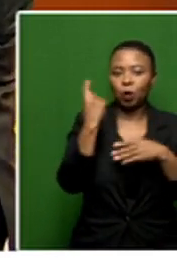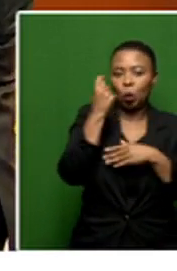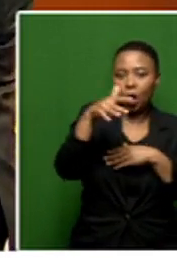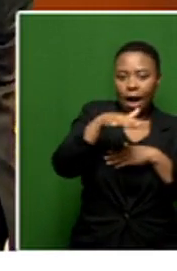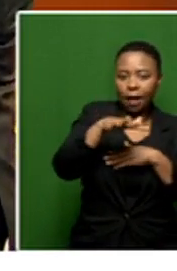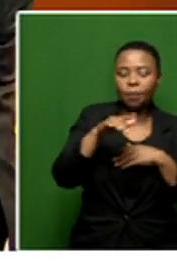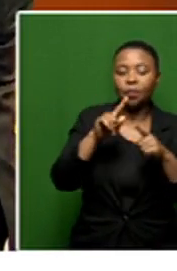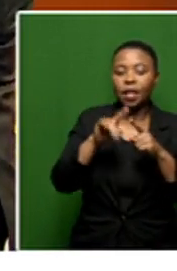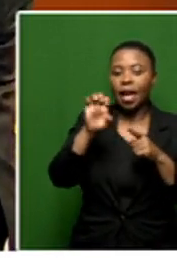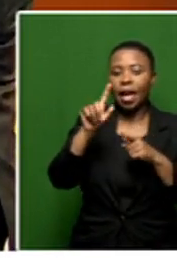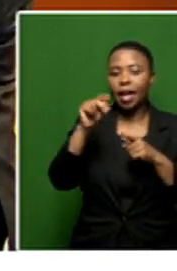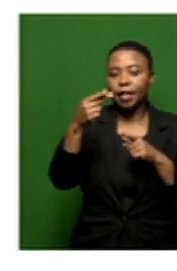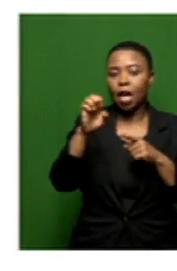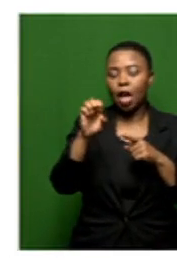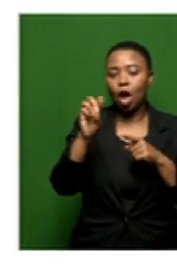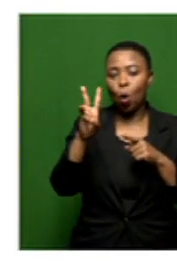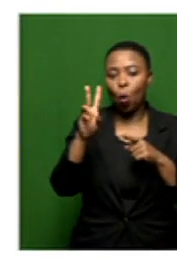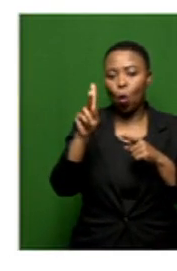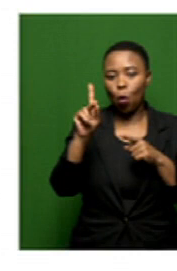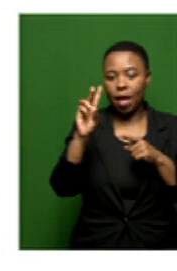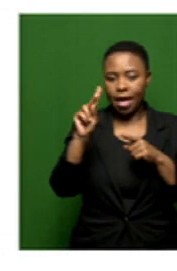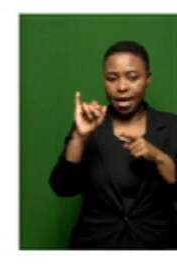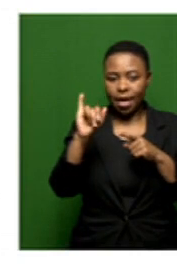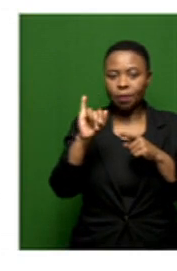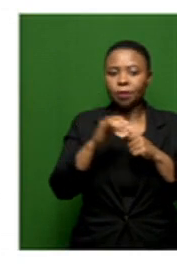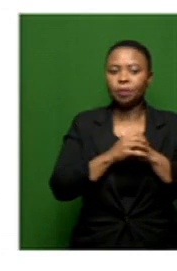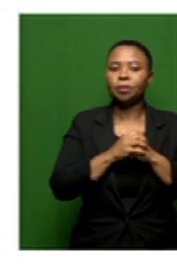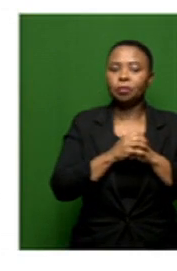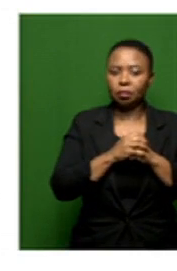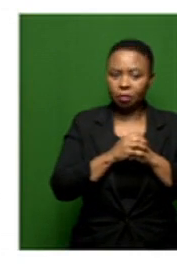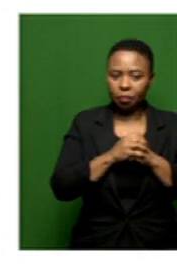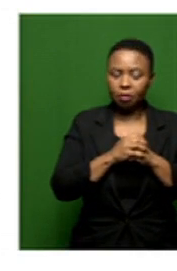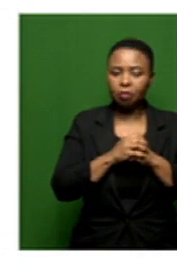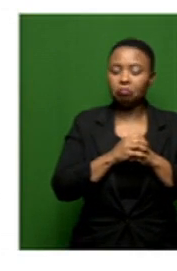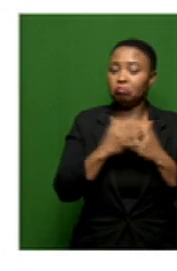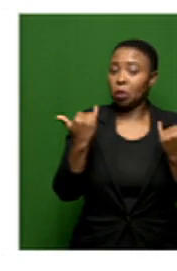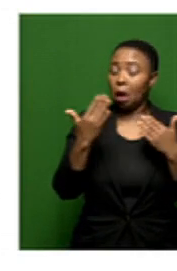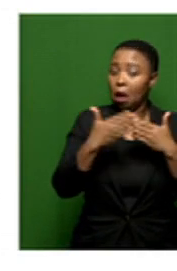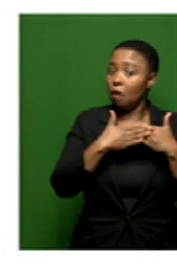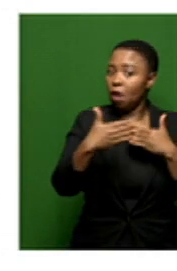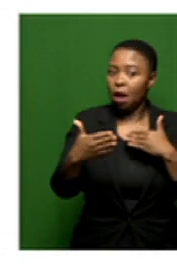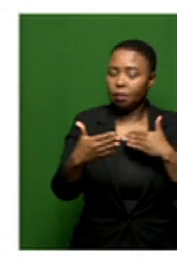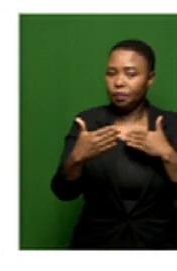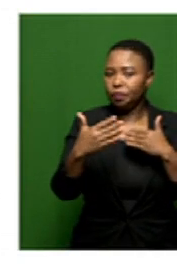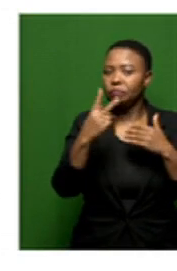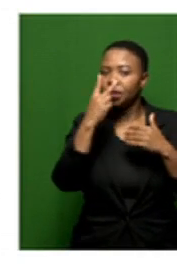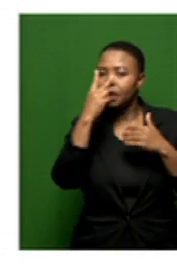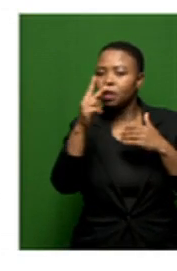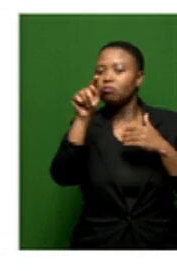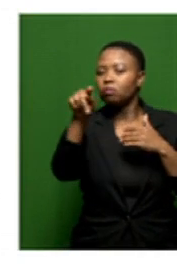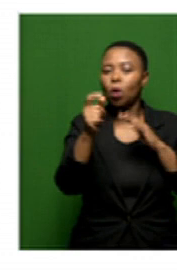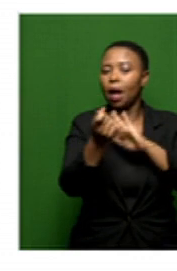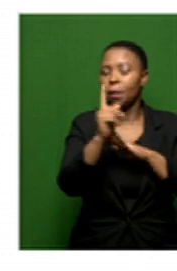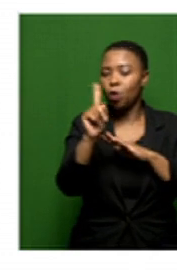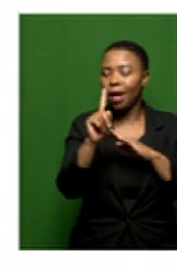example, as we see, only 8% of the votes have come in from eThekwini. So how far we can take the projections when it comes to